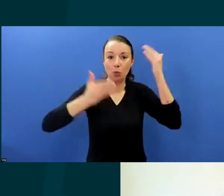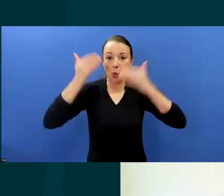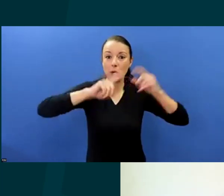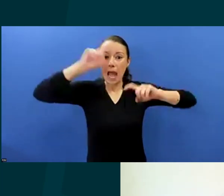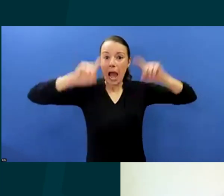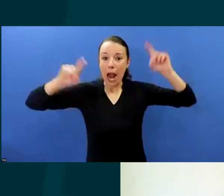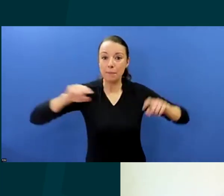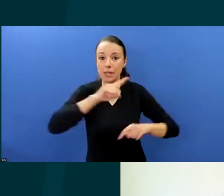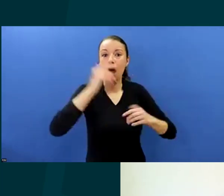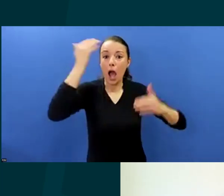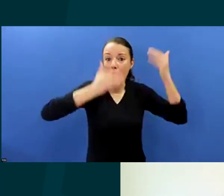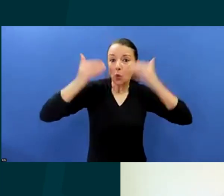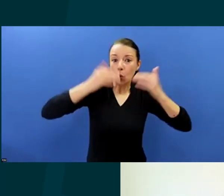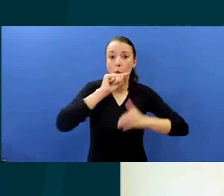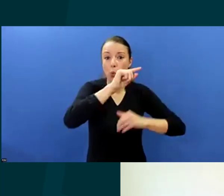Alps.